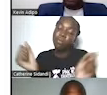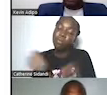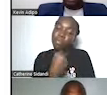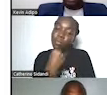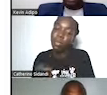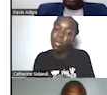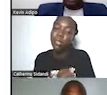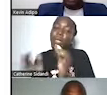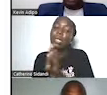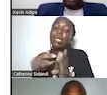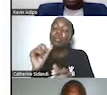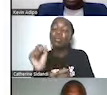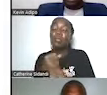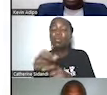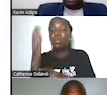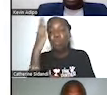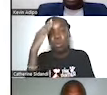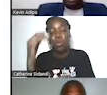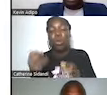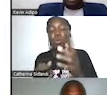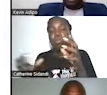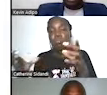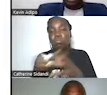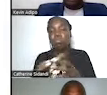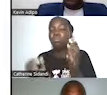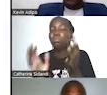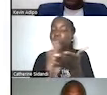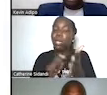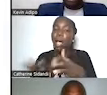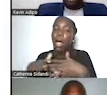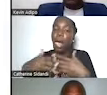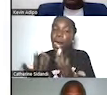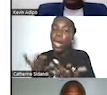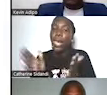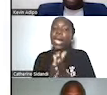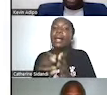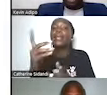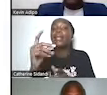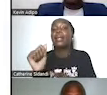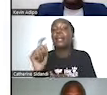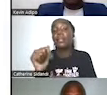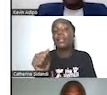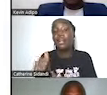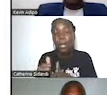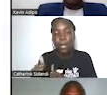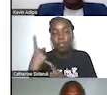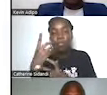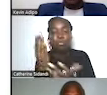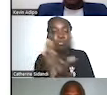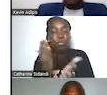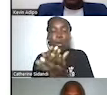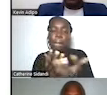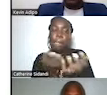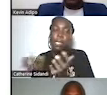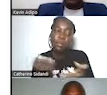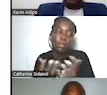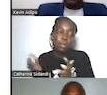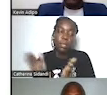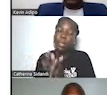company is performing. Data sheds light into the reality of business. And that is very, very